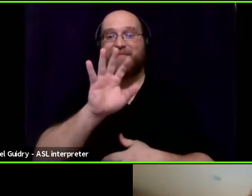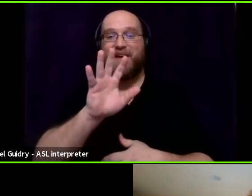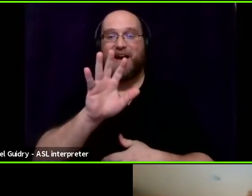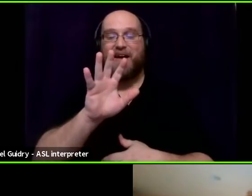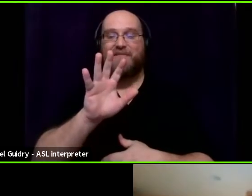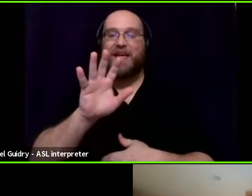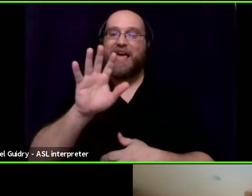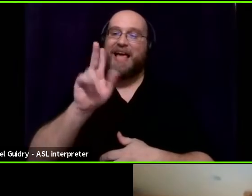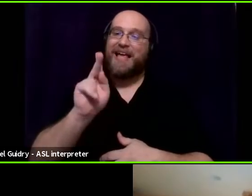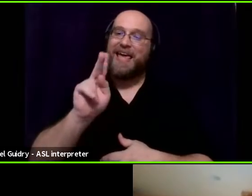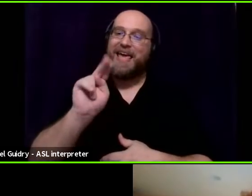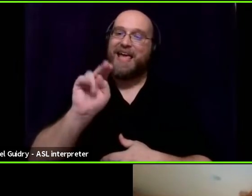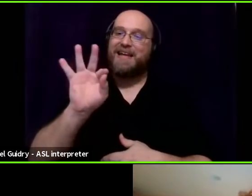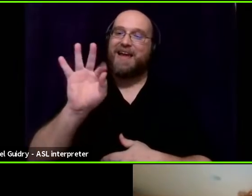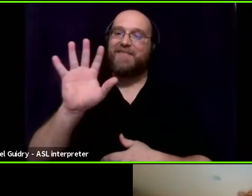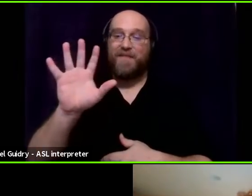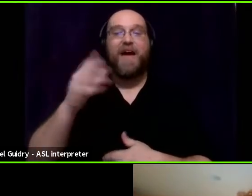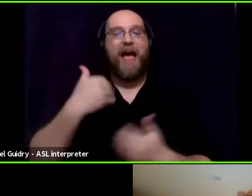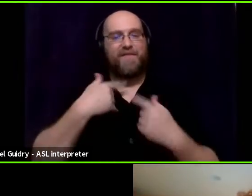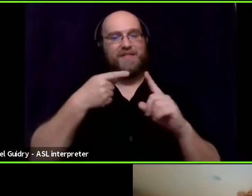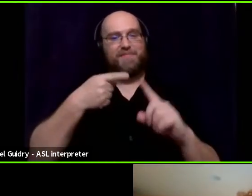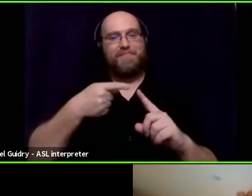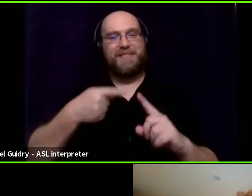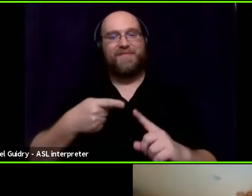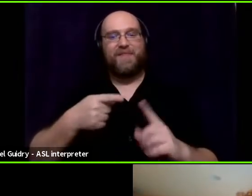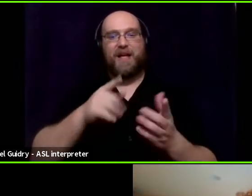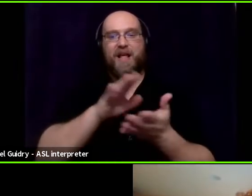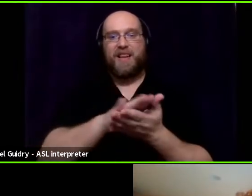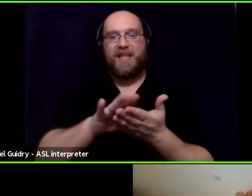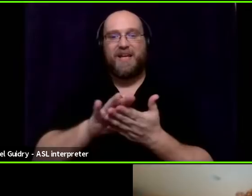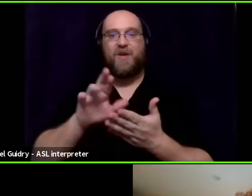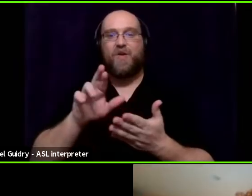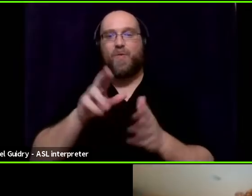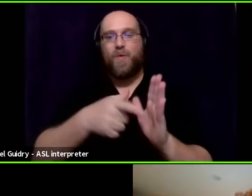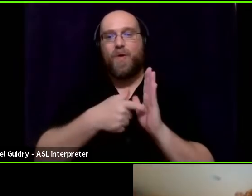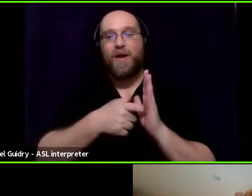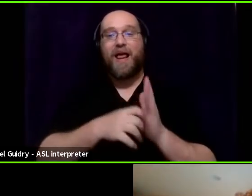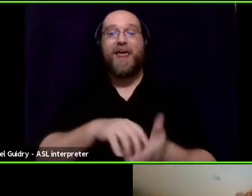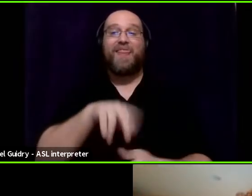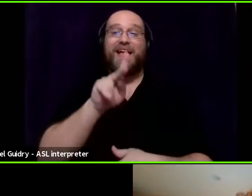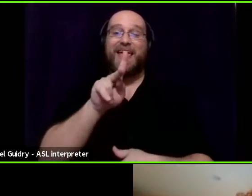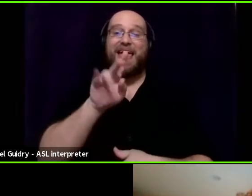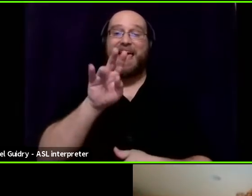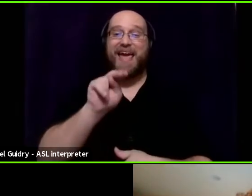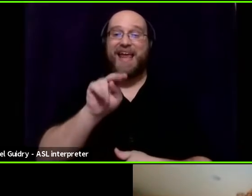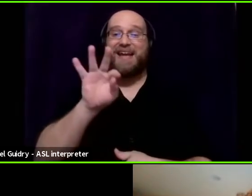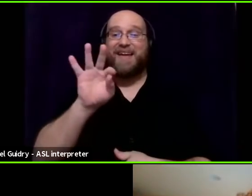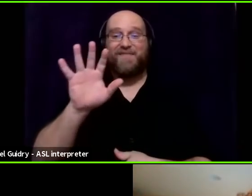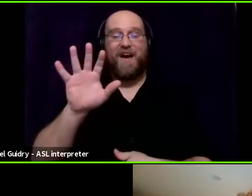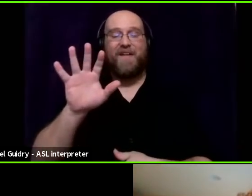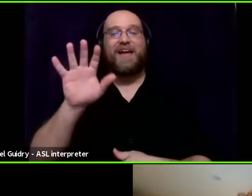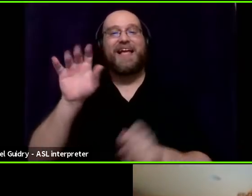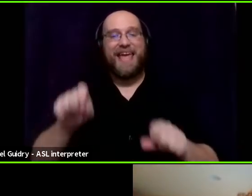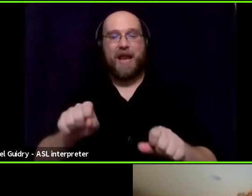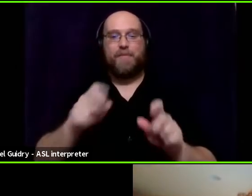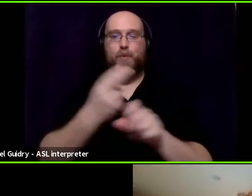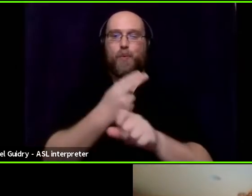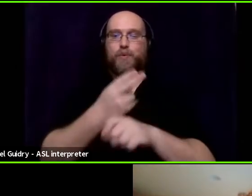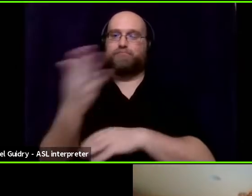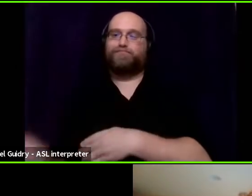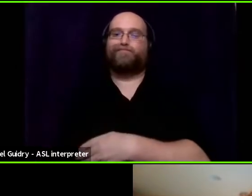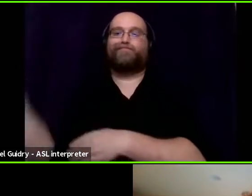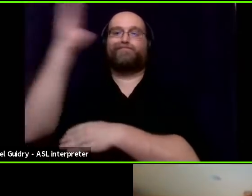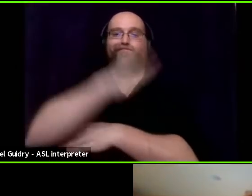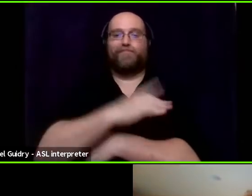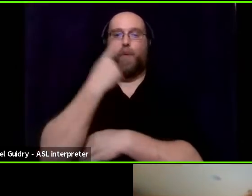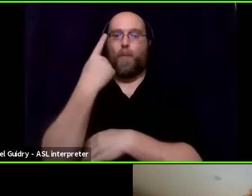cleaning requirements. The KN95s, et cetera, can be worn for 1 day. And if you take it off, you need